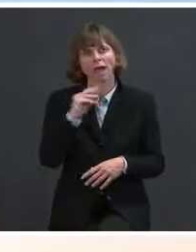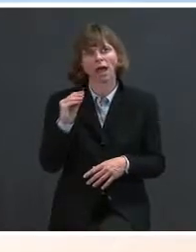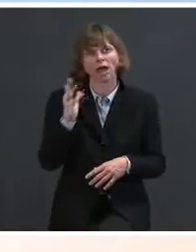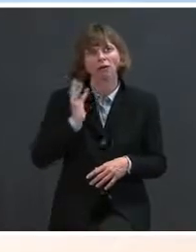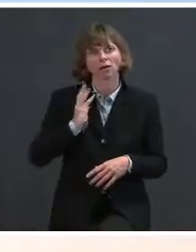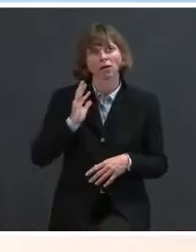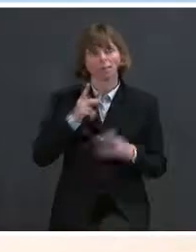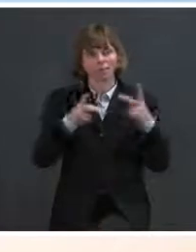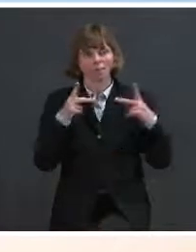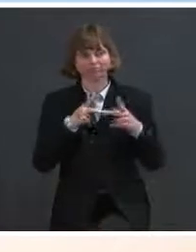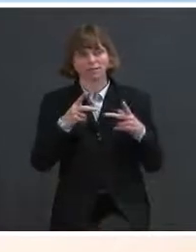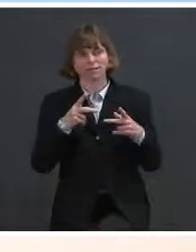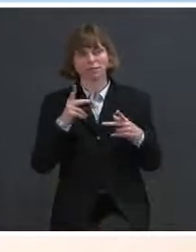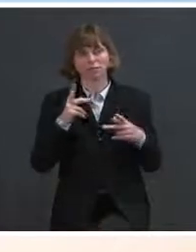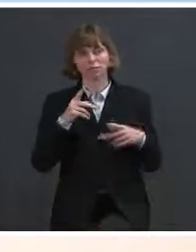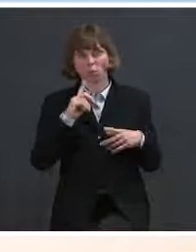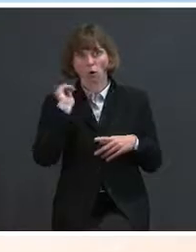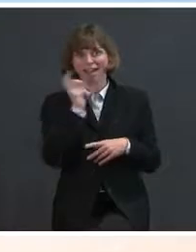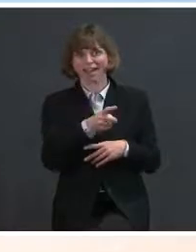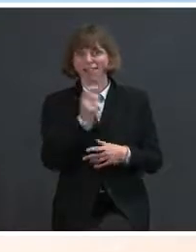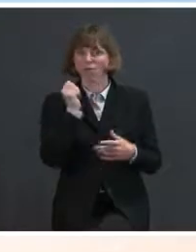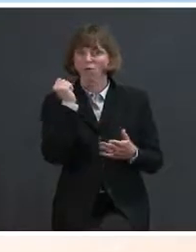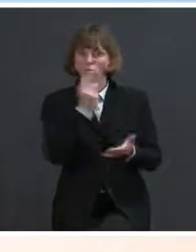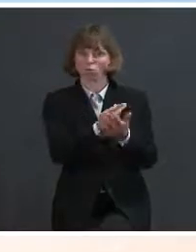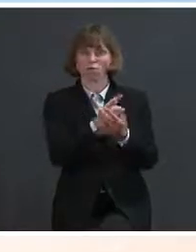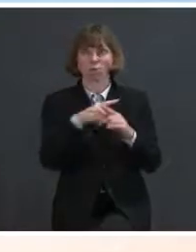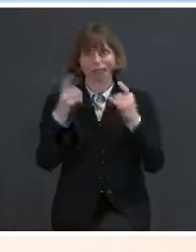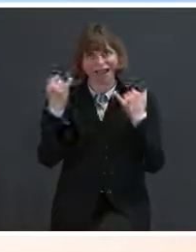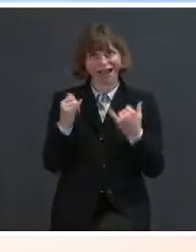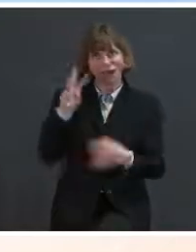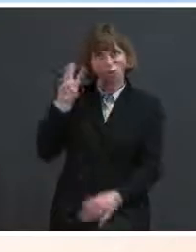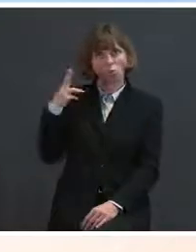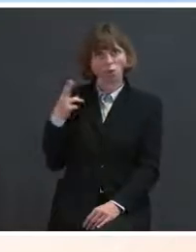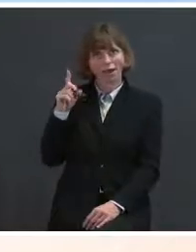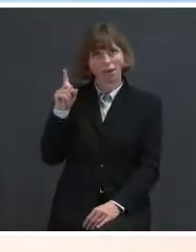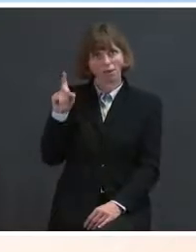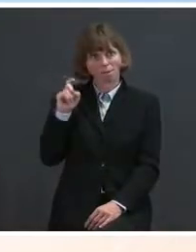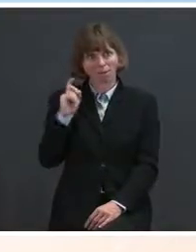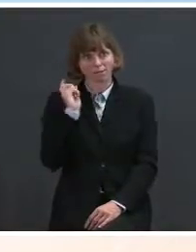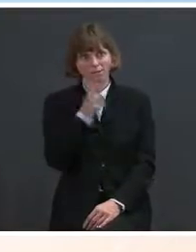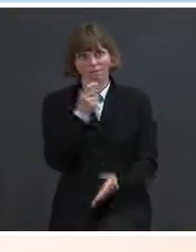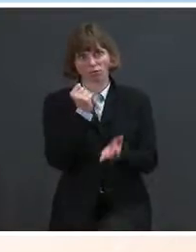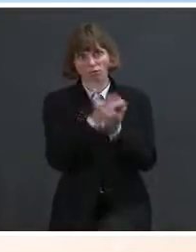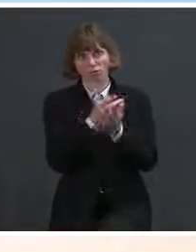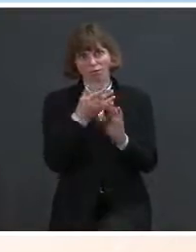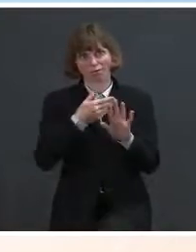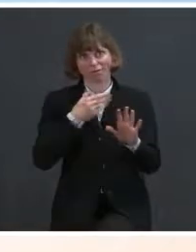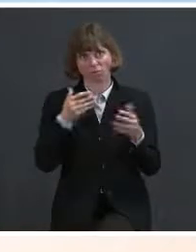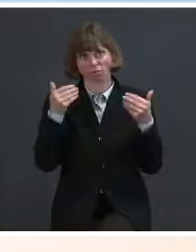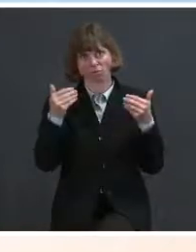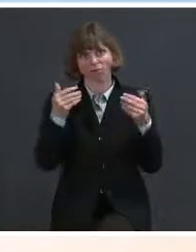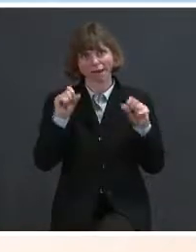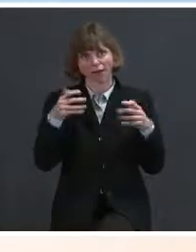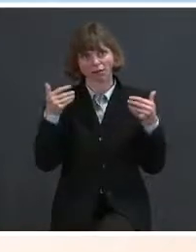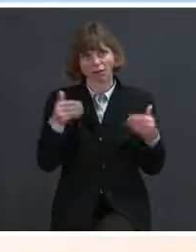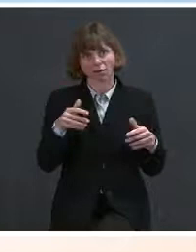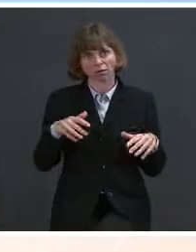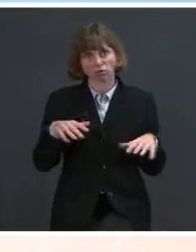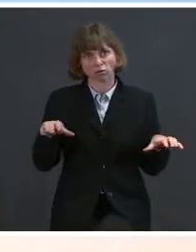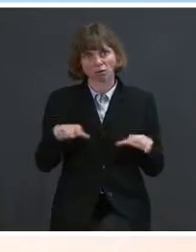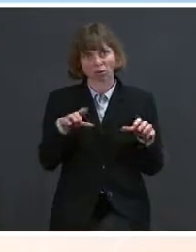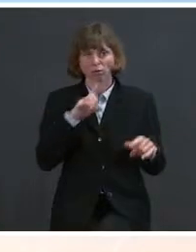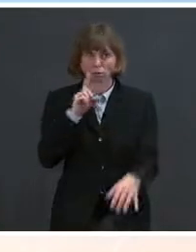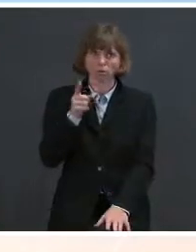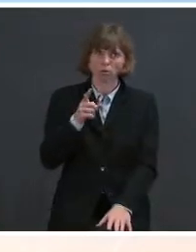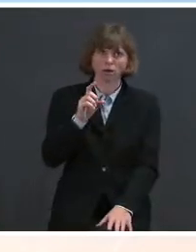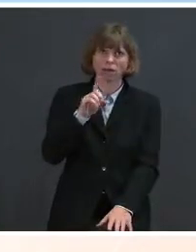to give the go-ahead? Now the White House has to, at least for now, give the green light before these actions can be taken? Sure. Well, it was important to the